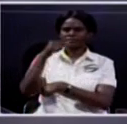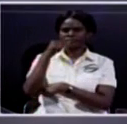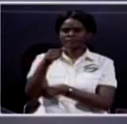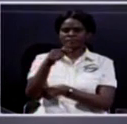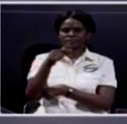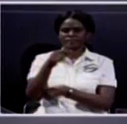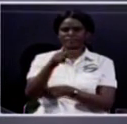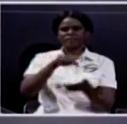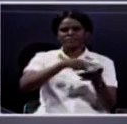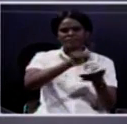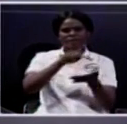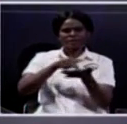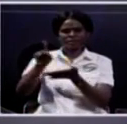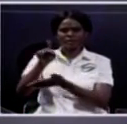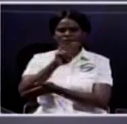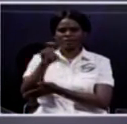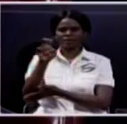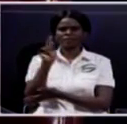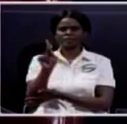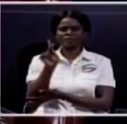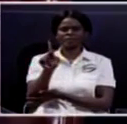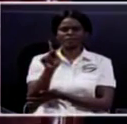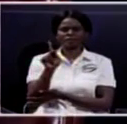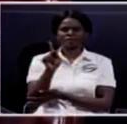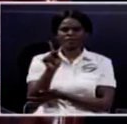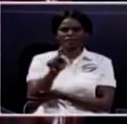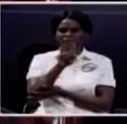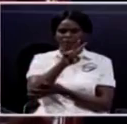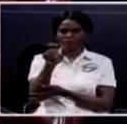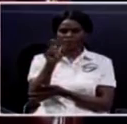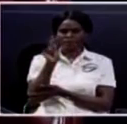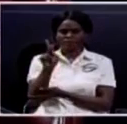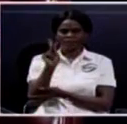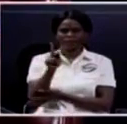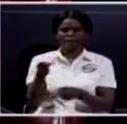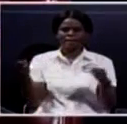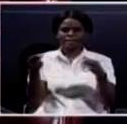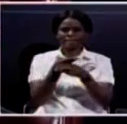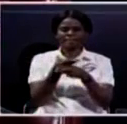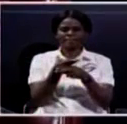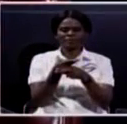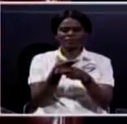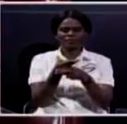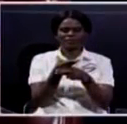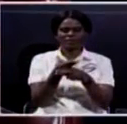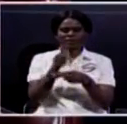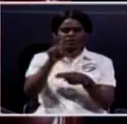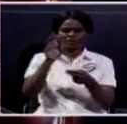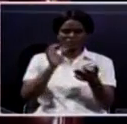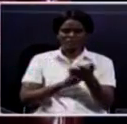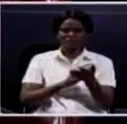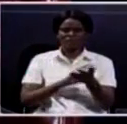is going to pay 200 kwacha. Then 200 kwacha multiplied by